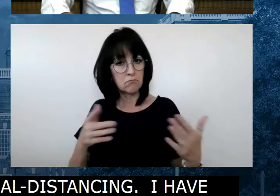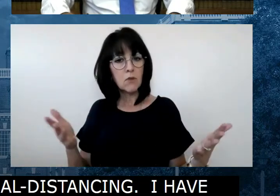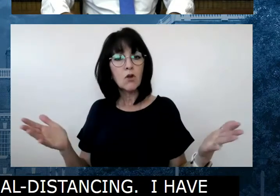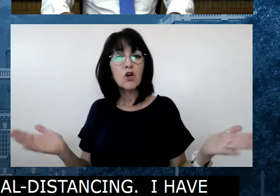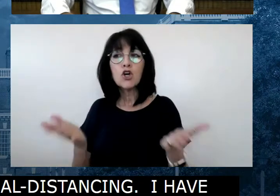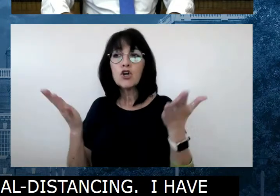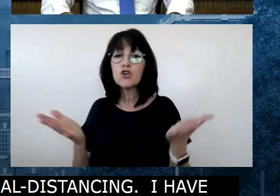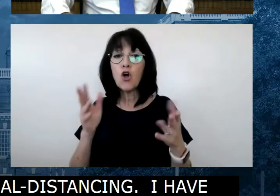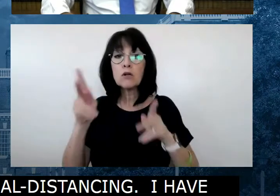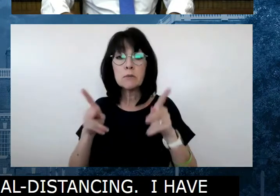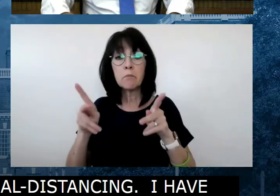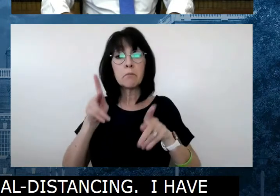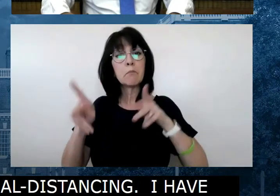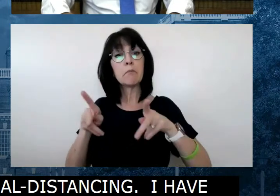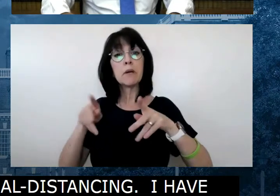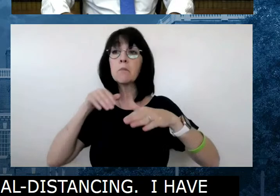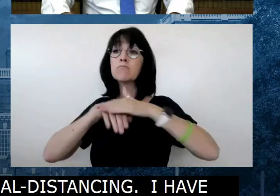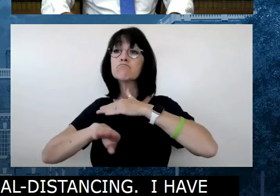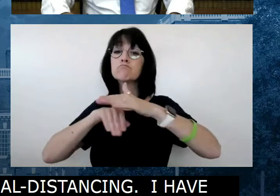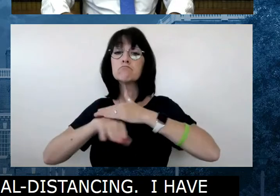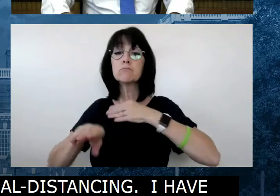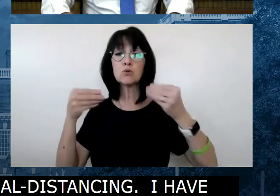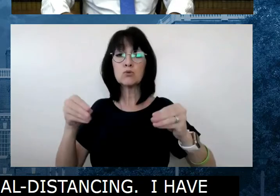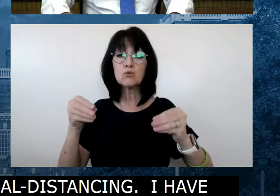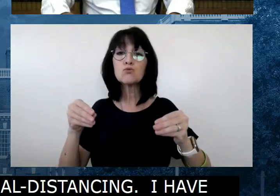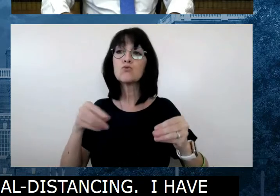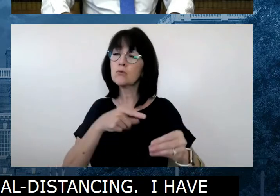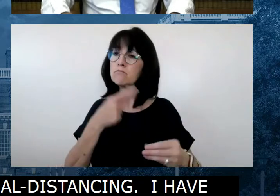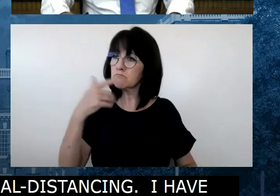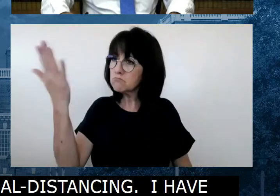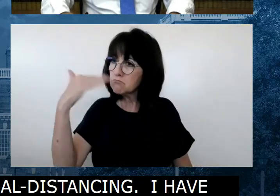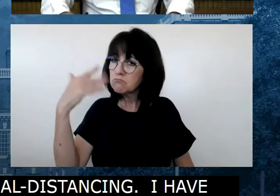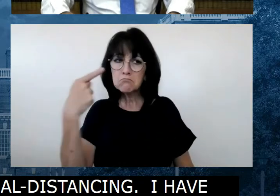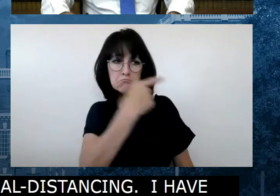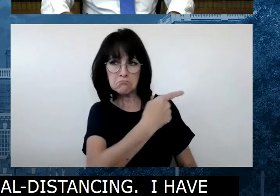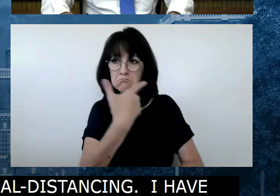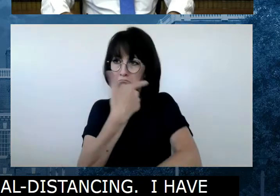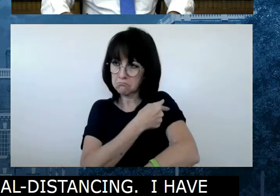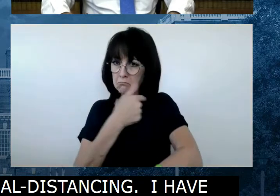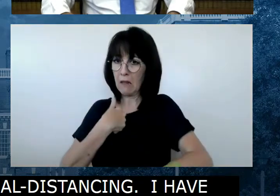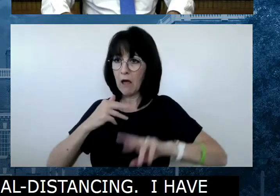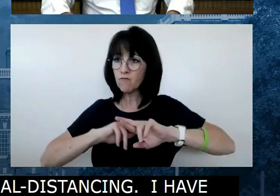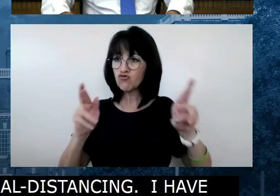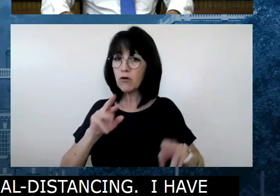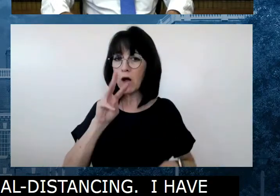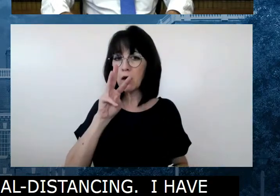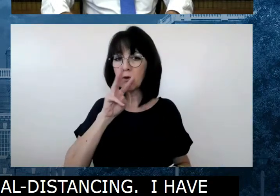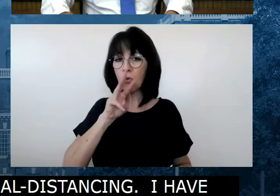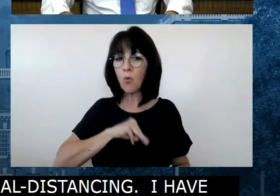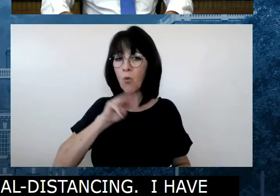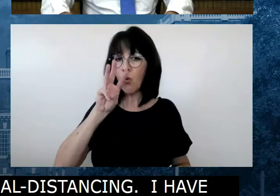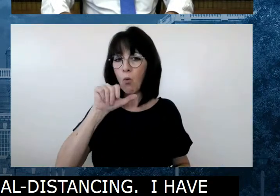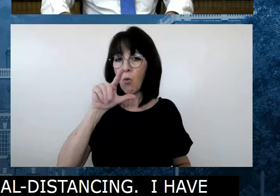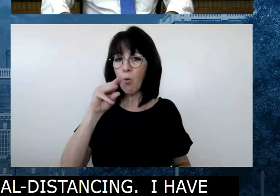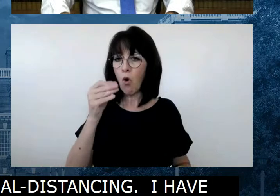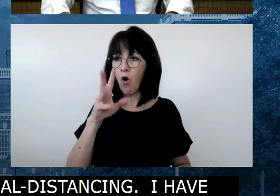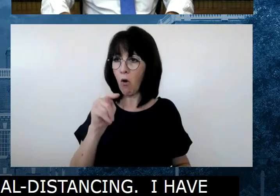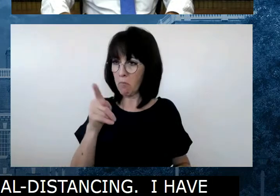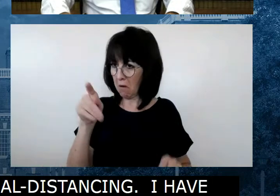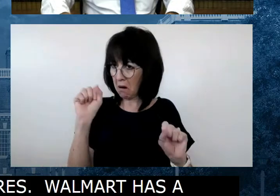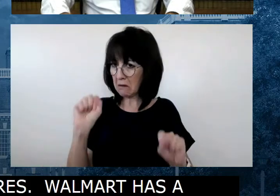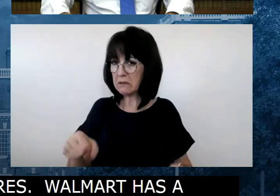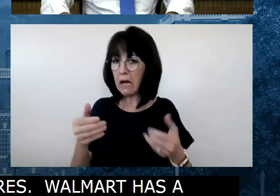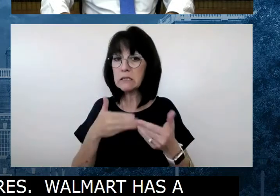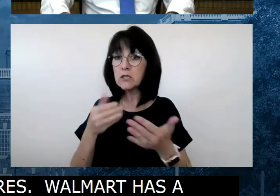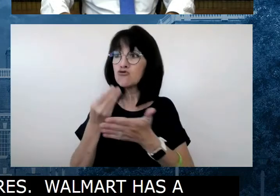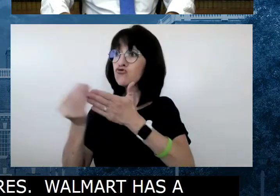the store to visit the pharmacy if they haven't gotten vaccinated. We know, as AJ will report in a minute,